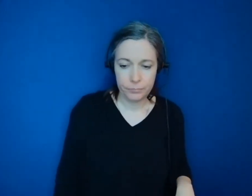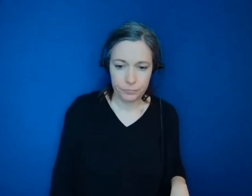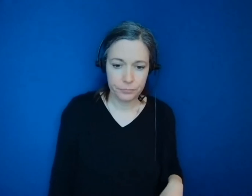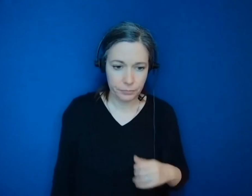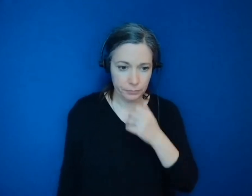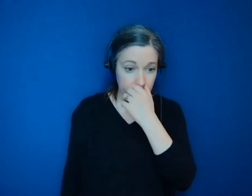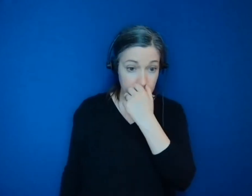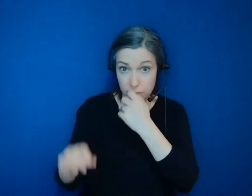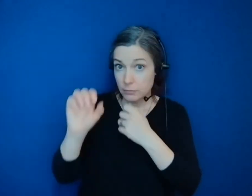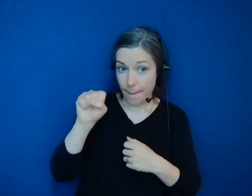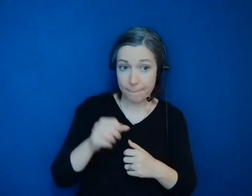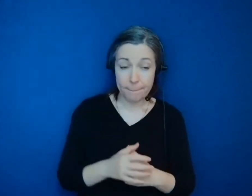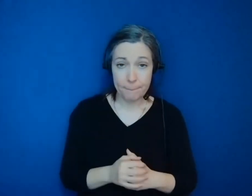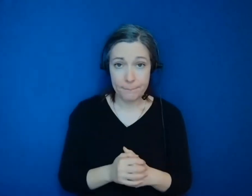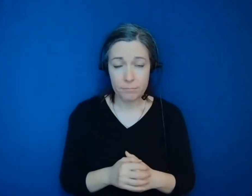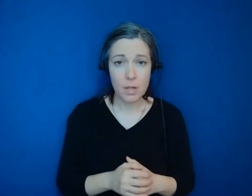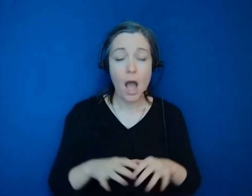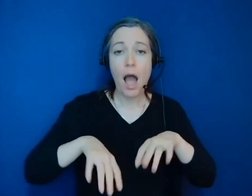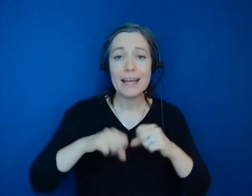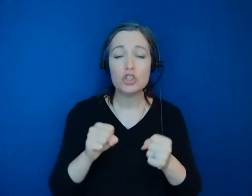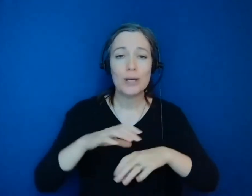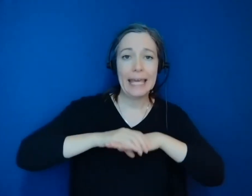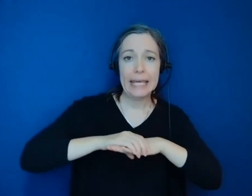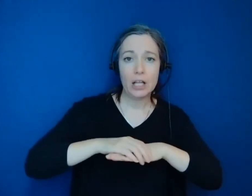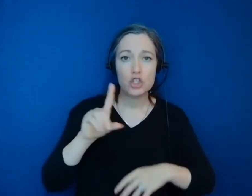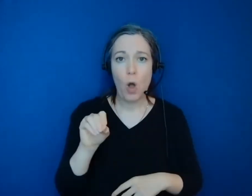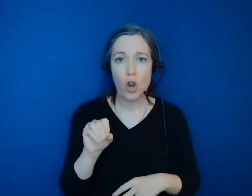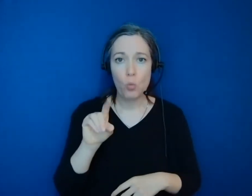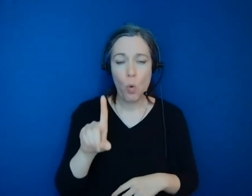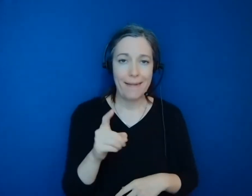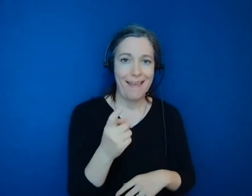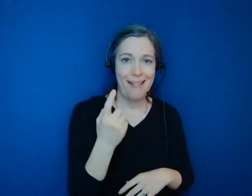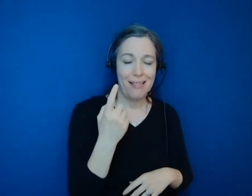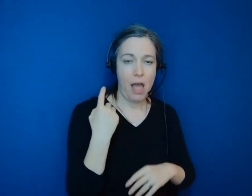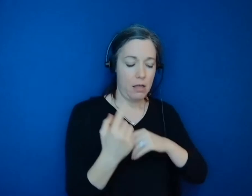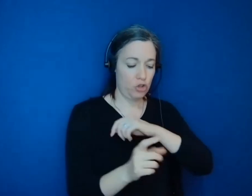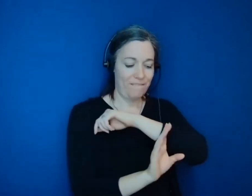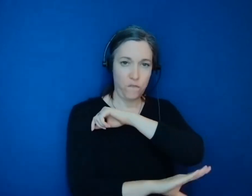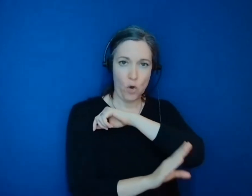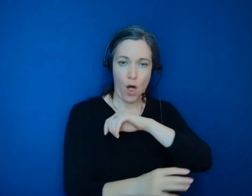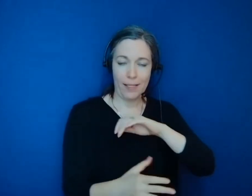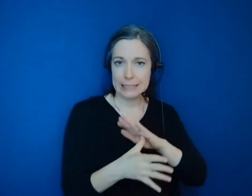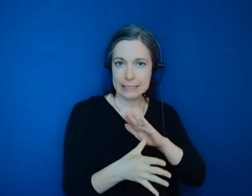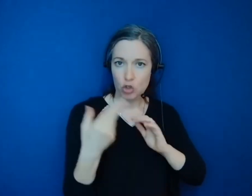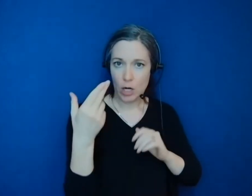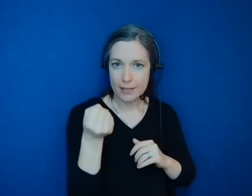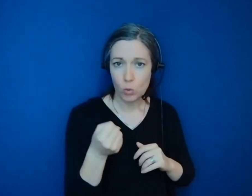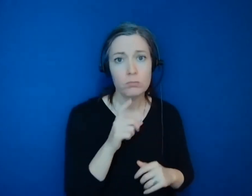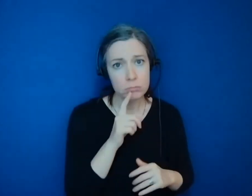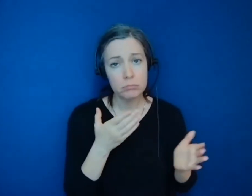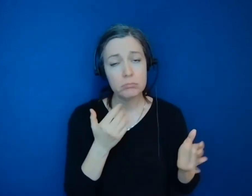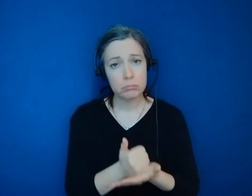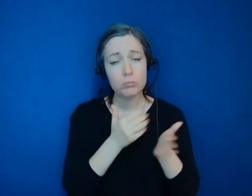So yeah, I just took English 101 as a senior last fall. And that really, um, kind of prepared me